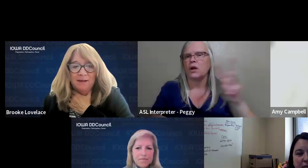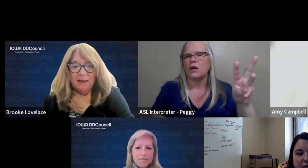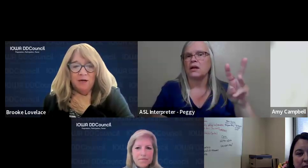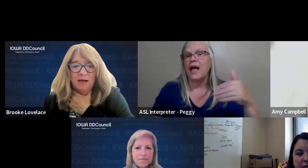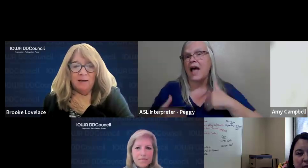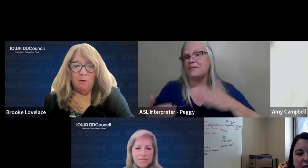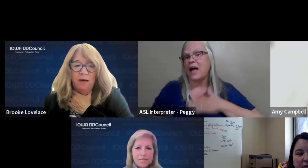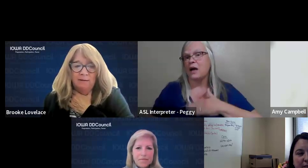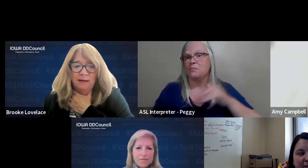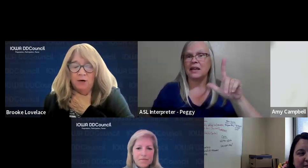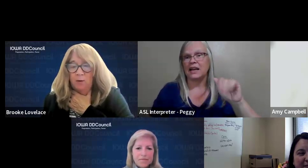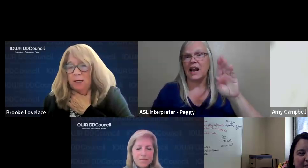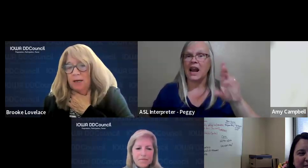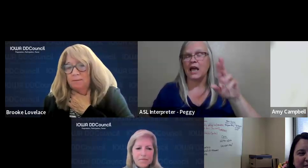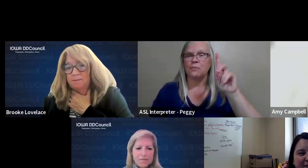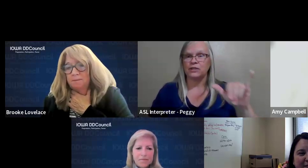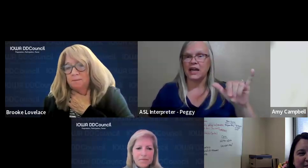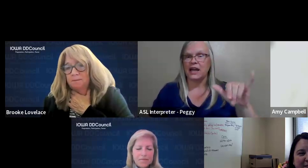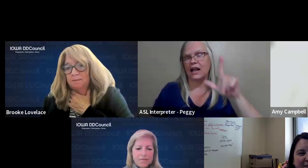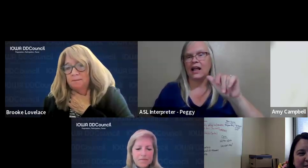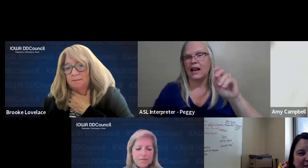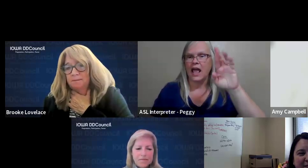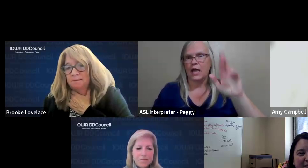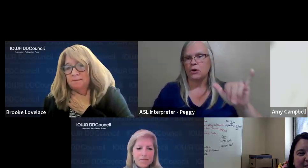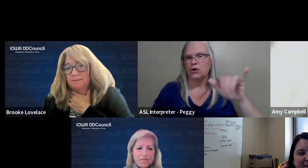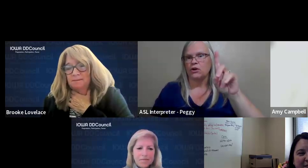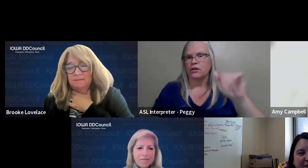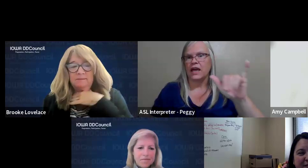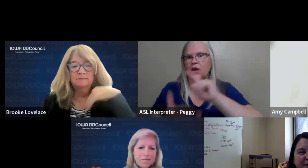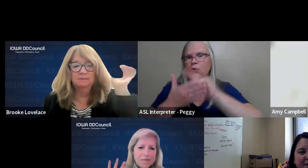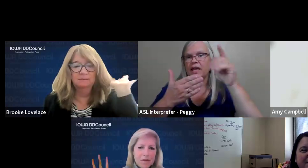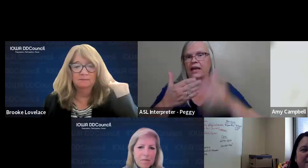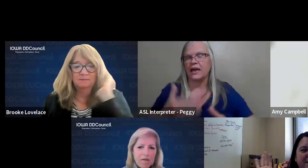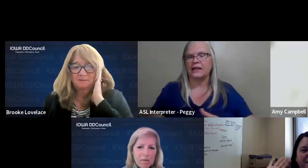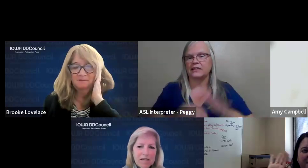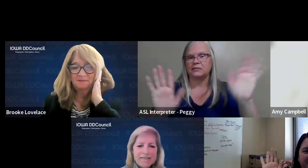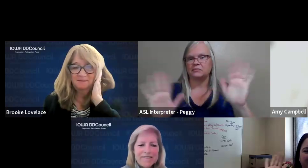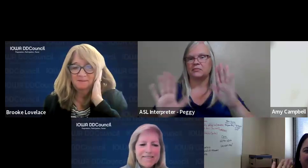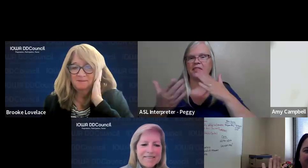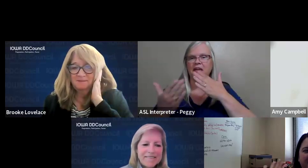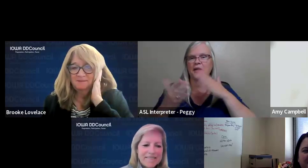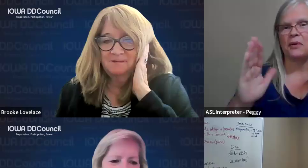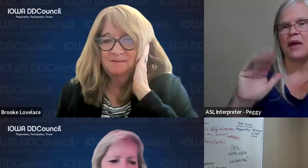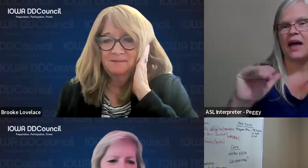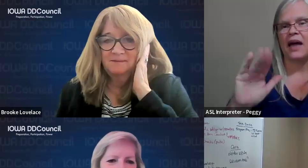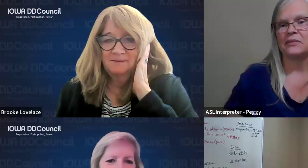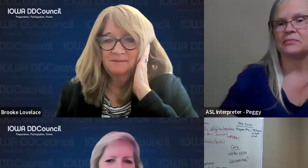And have a happy Labor Day, everyone, at Labor Day weekend. Thank you. Bye-bye.